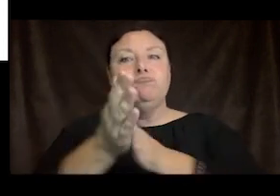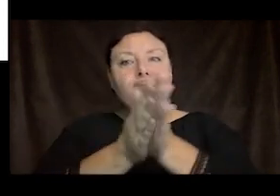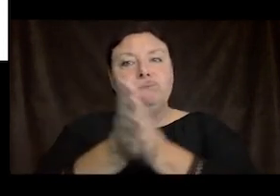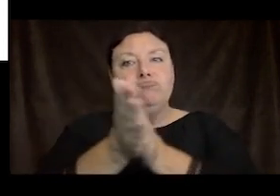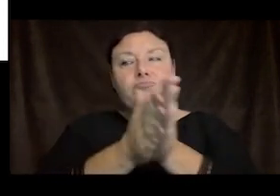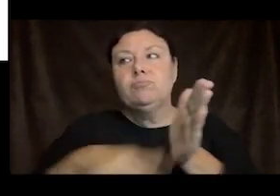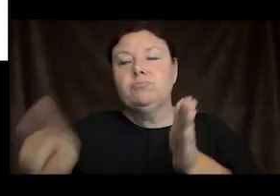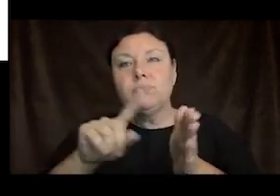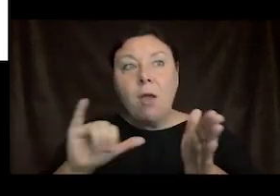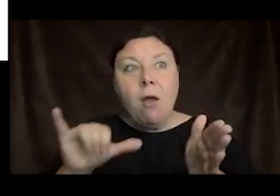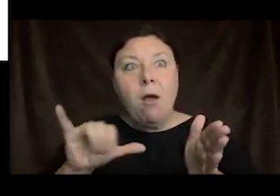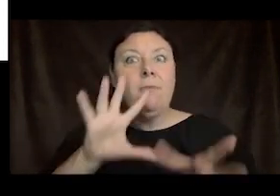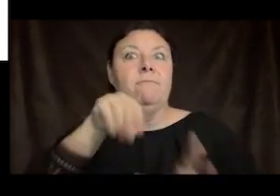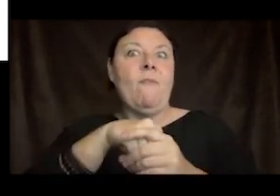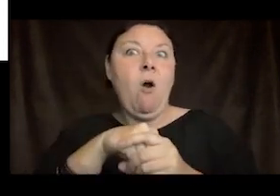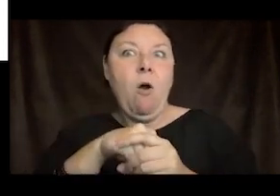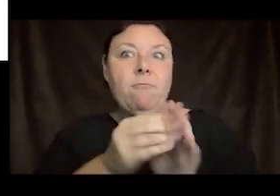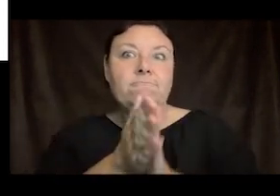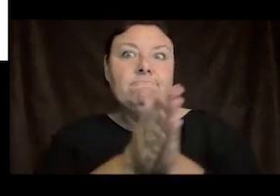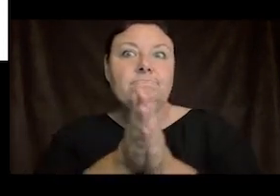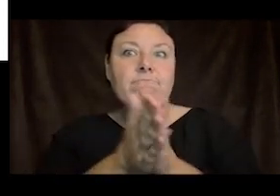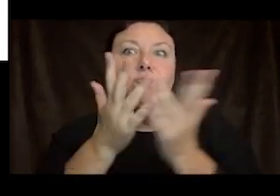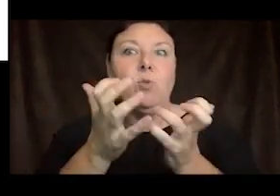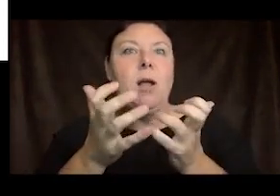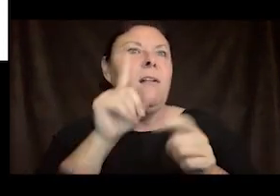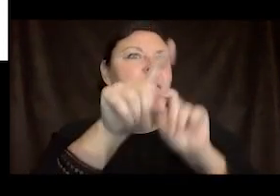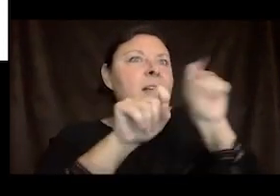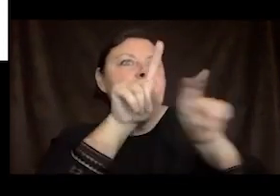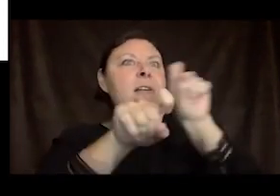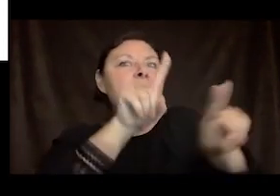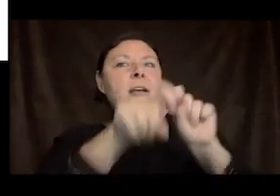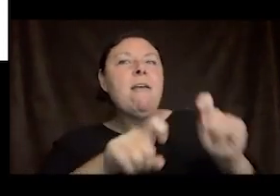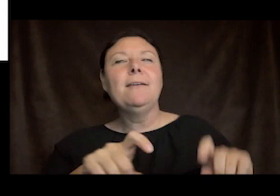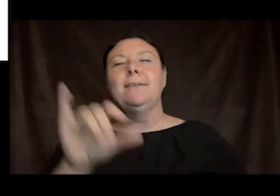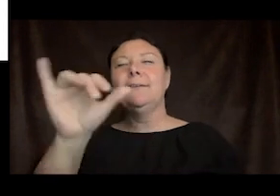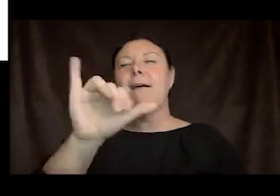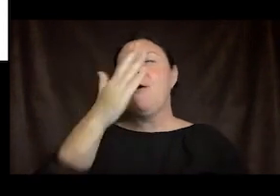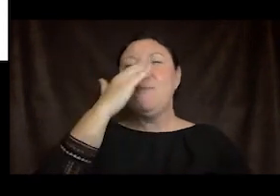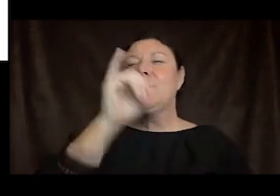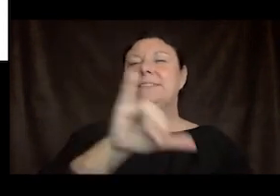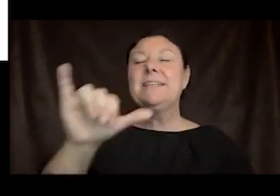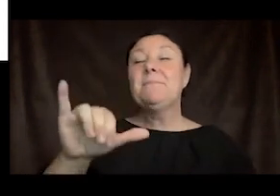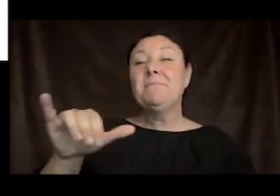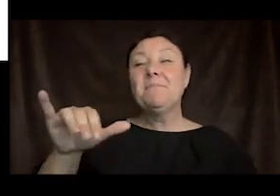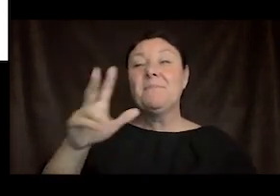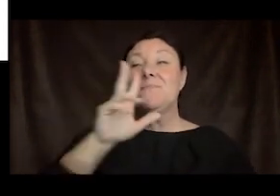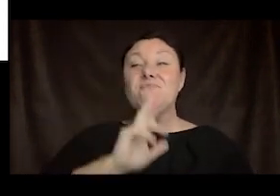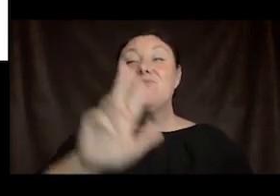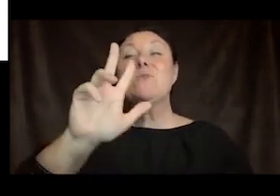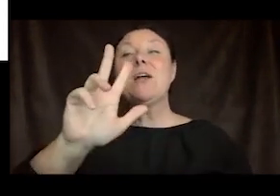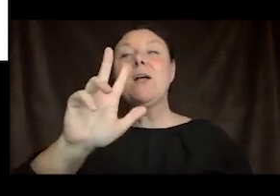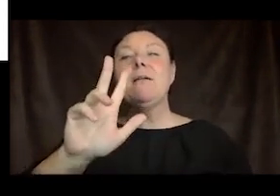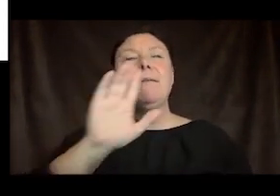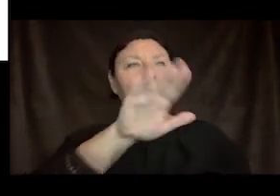ask question after question after question. It's sort of like when a 3-year-old says why.